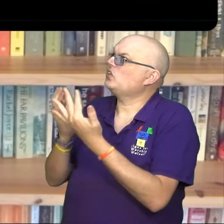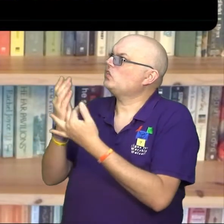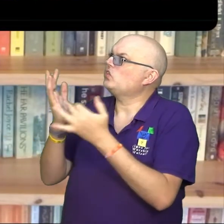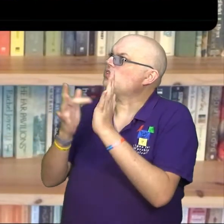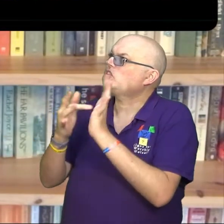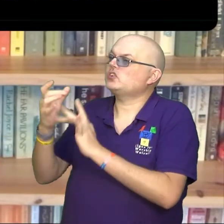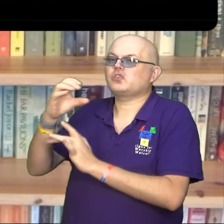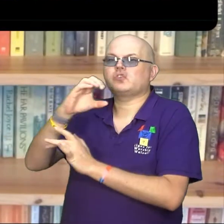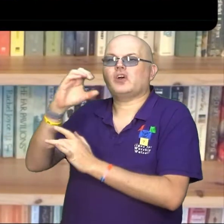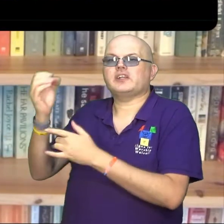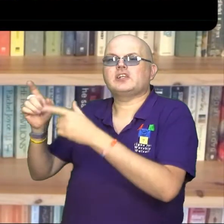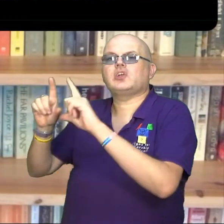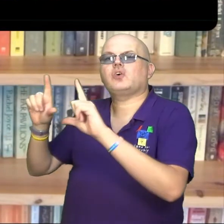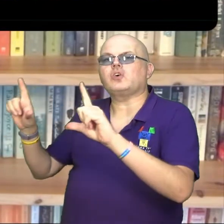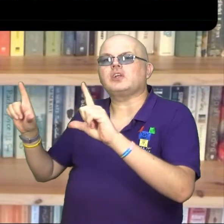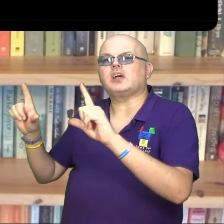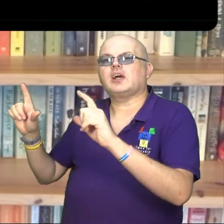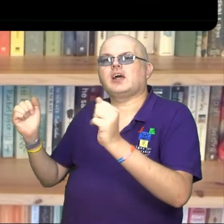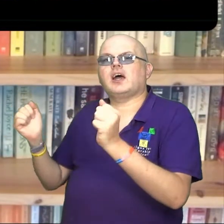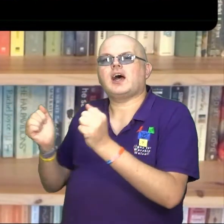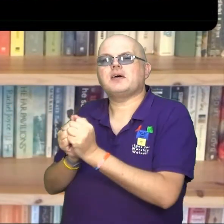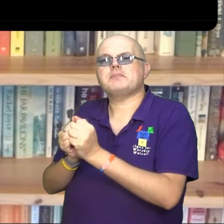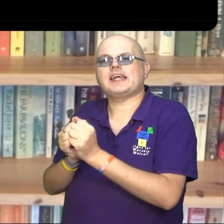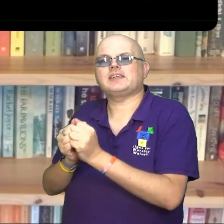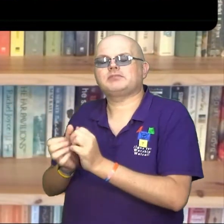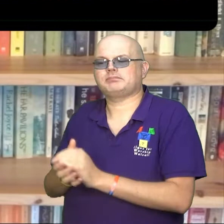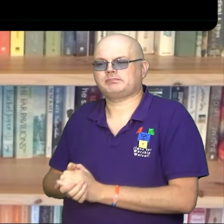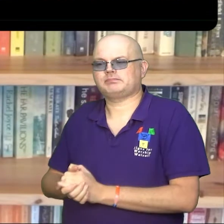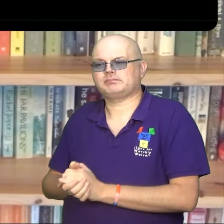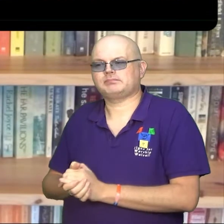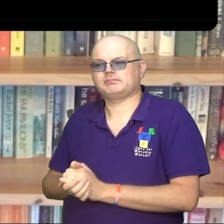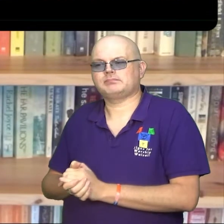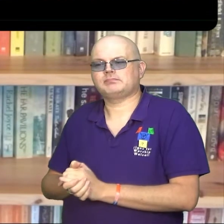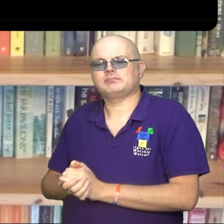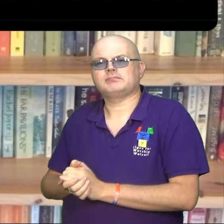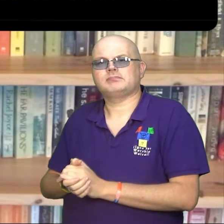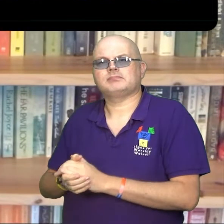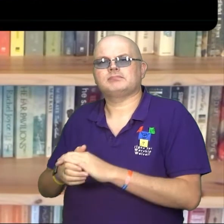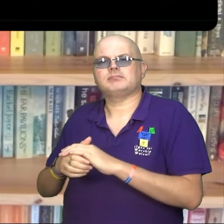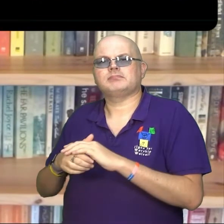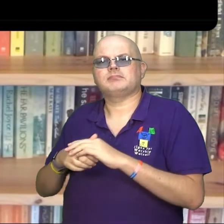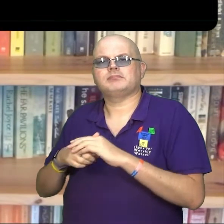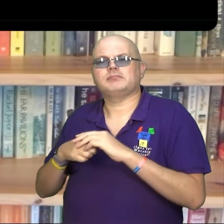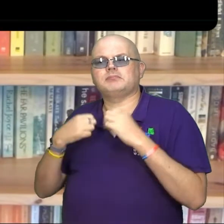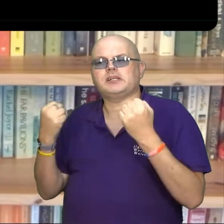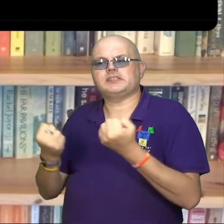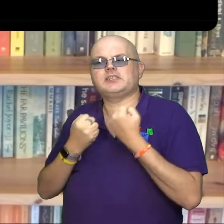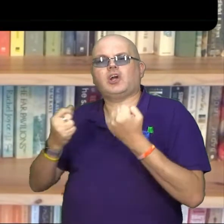your salvation. Through Jesus Christ our Lord. Amen.